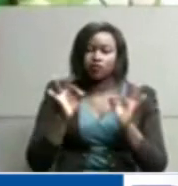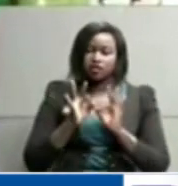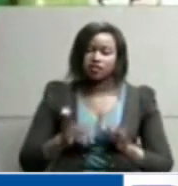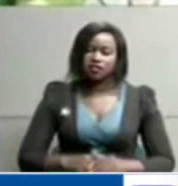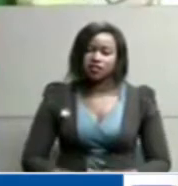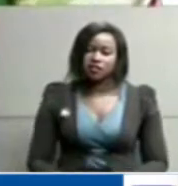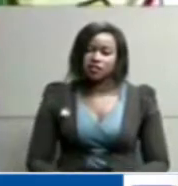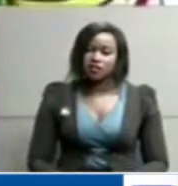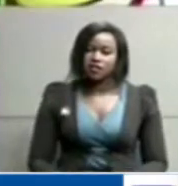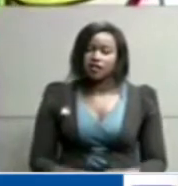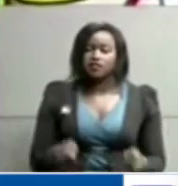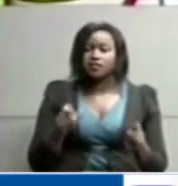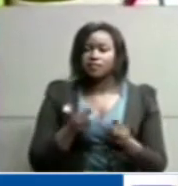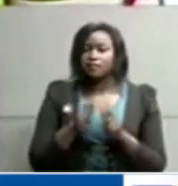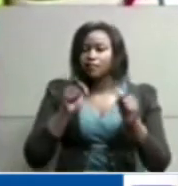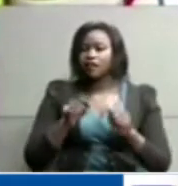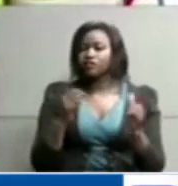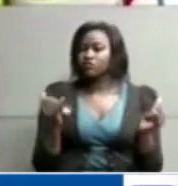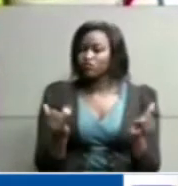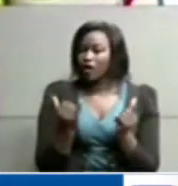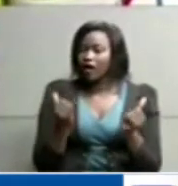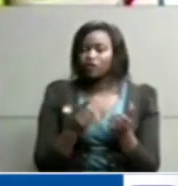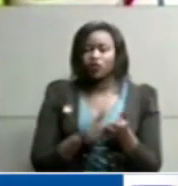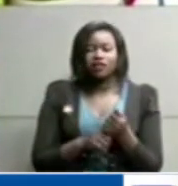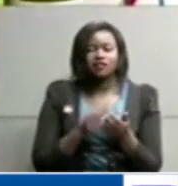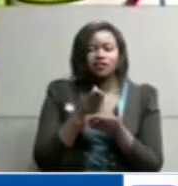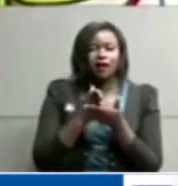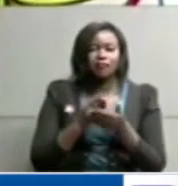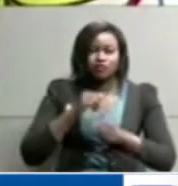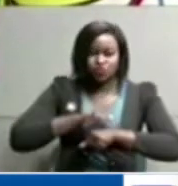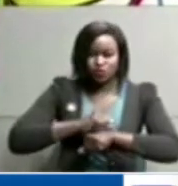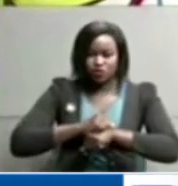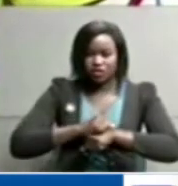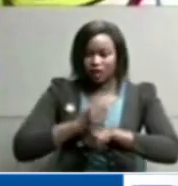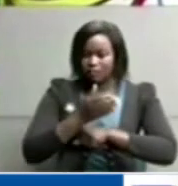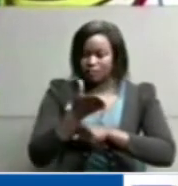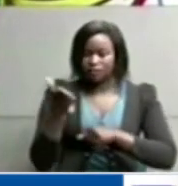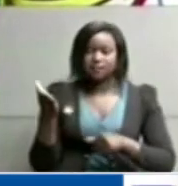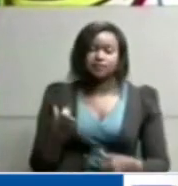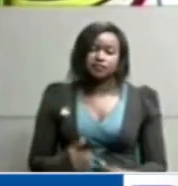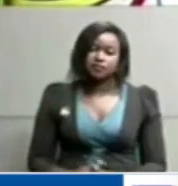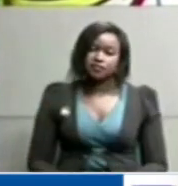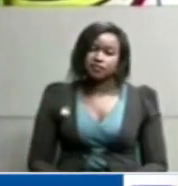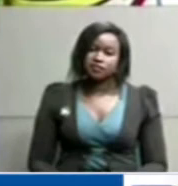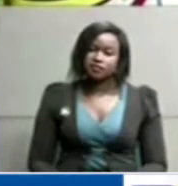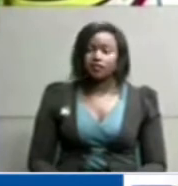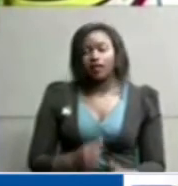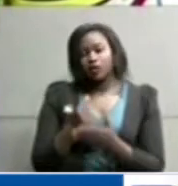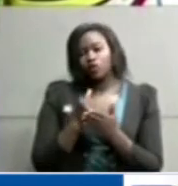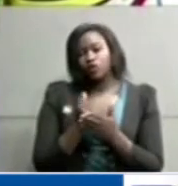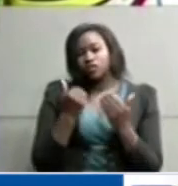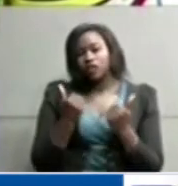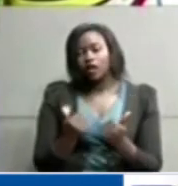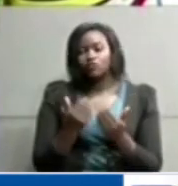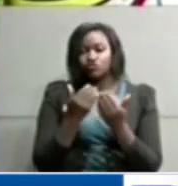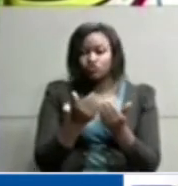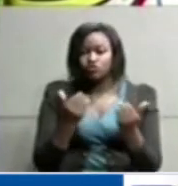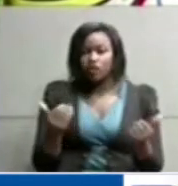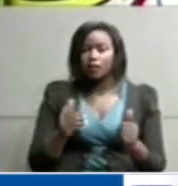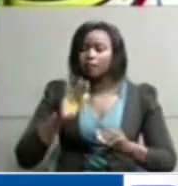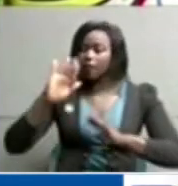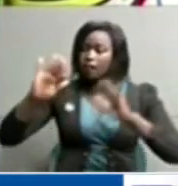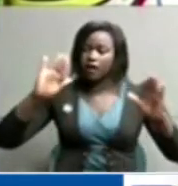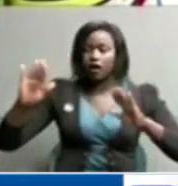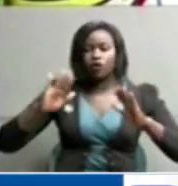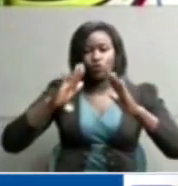We have been trying to get some schools, but now that the children have gone home, we